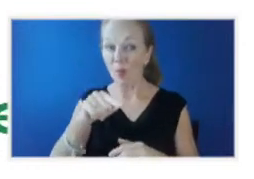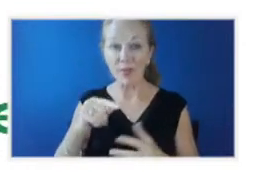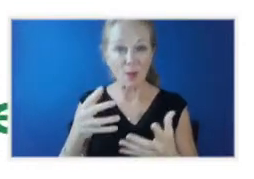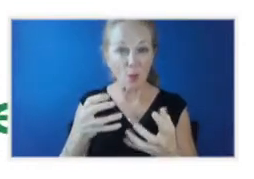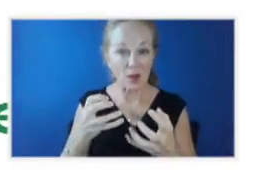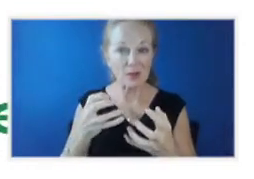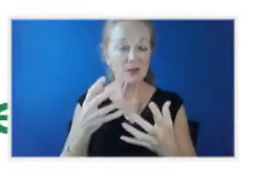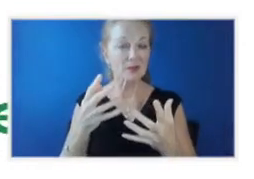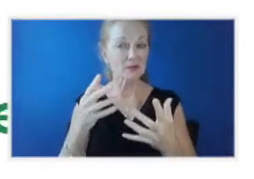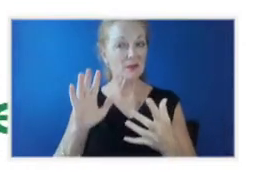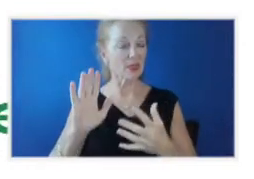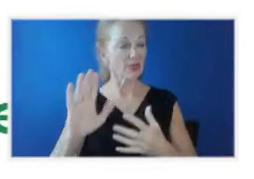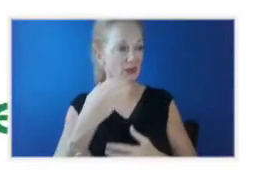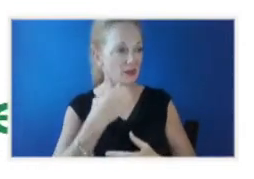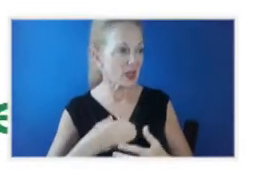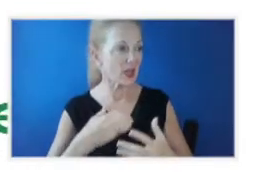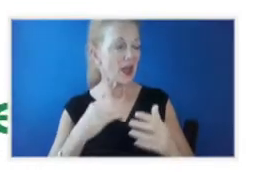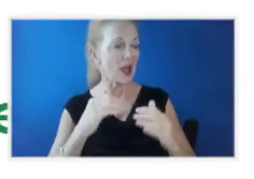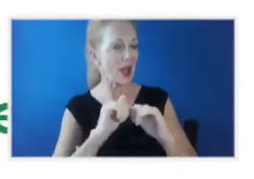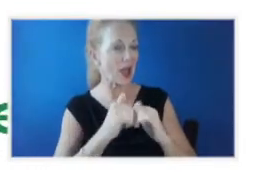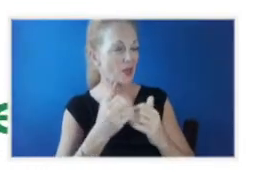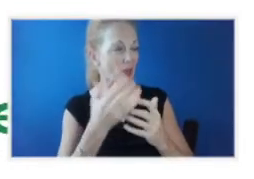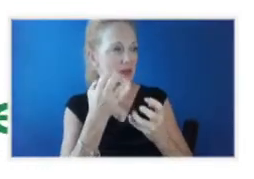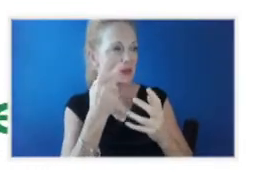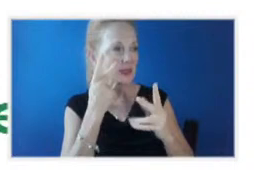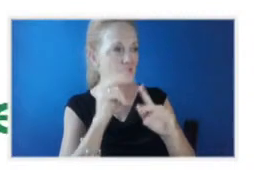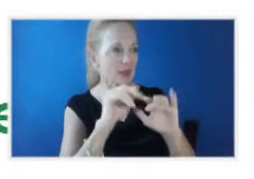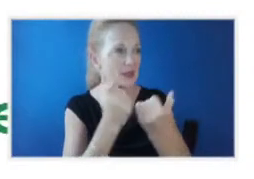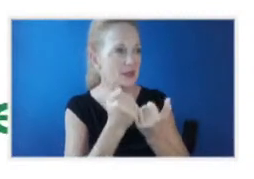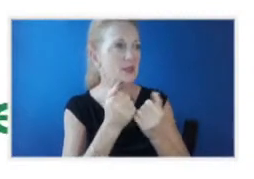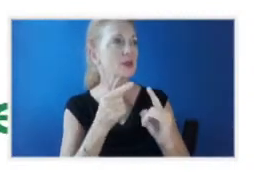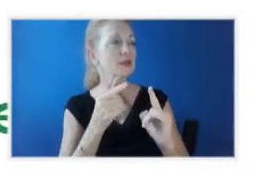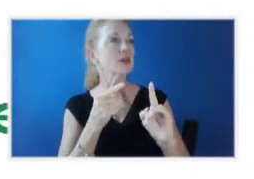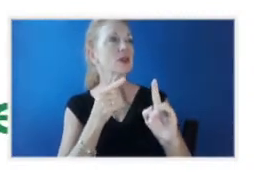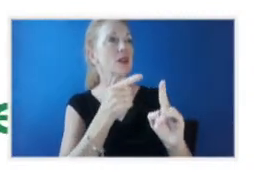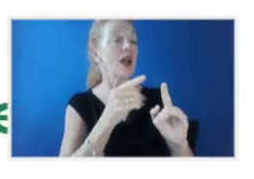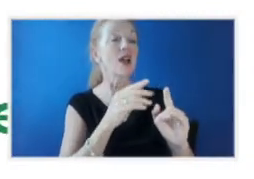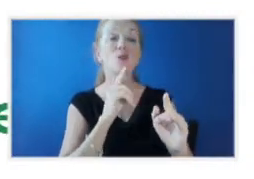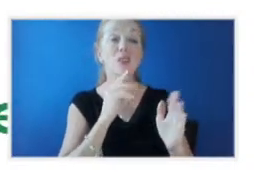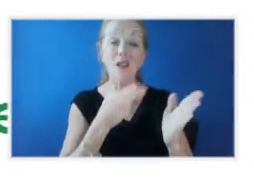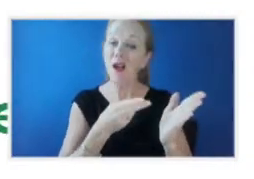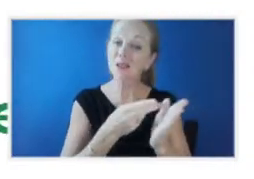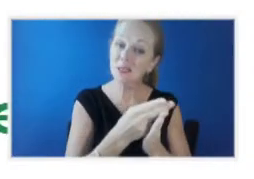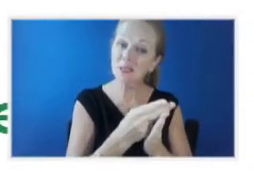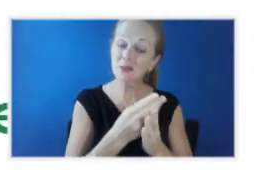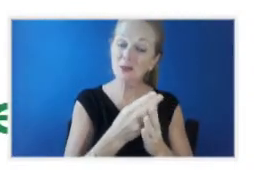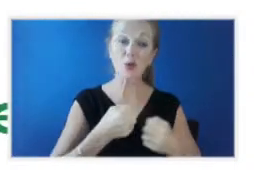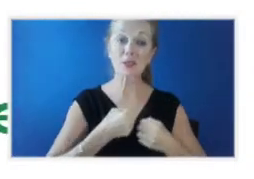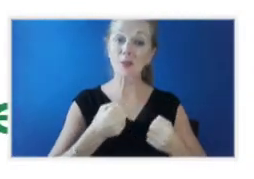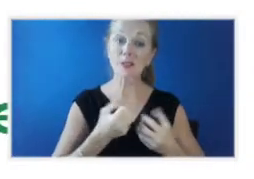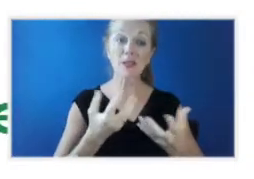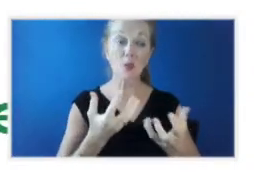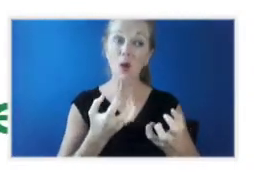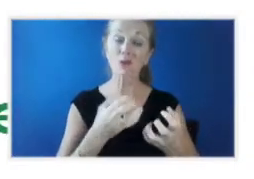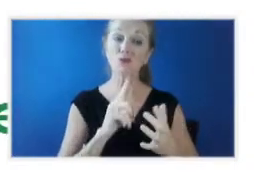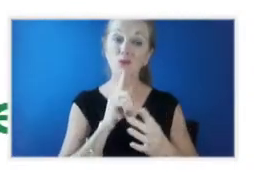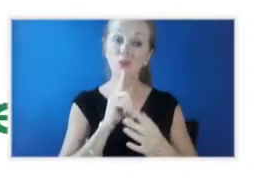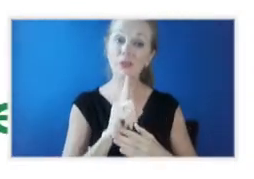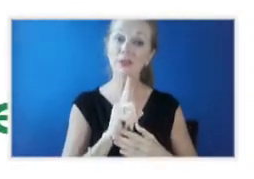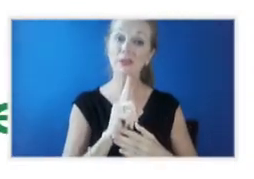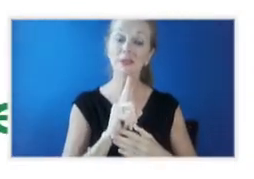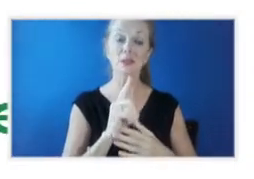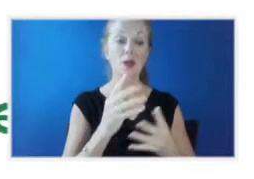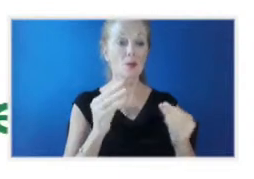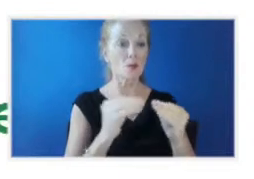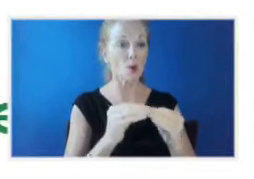agency move forward as well, and transparency amongst the ranks as well. So they wanted to a lot more of what's going